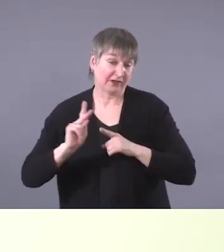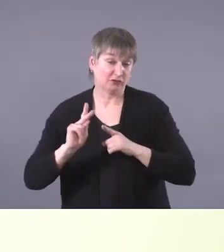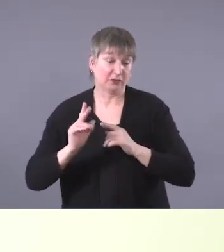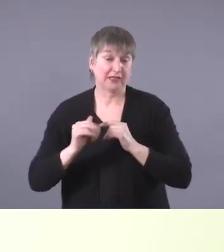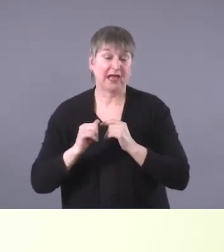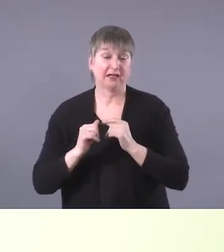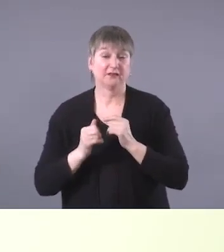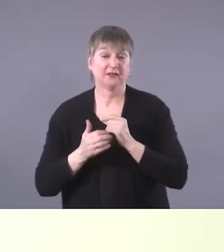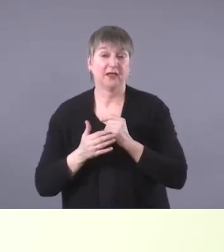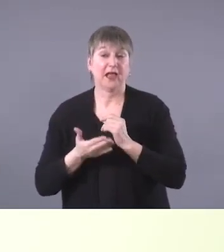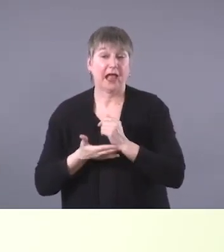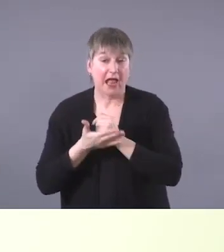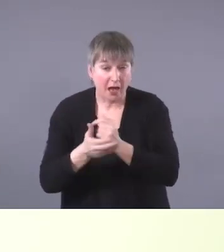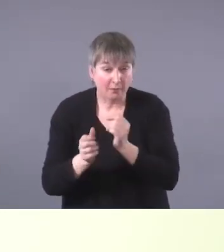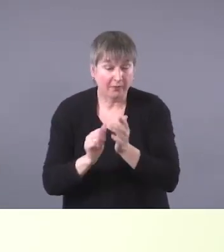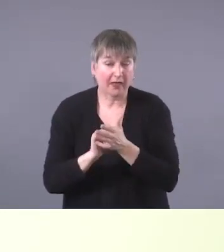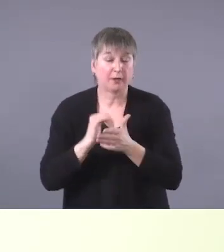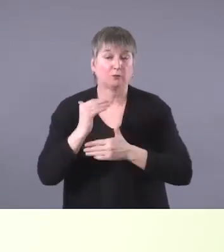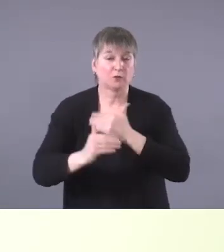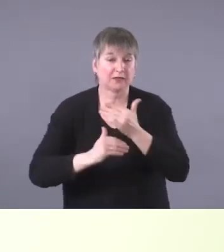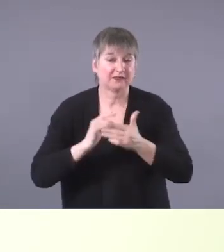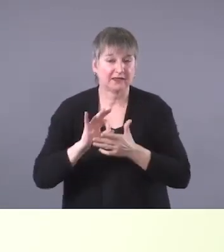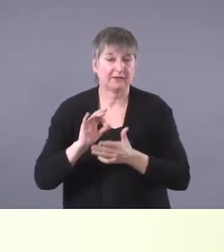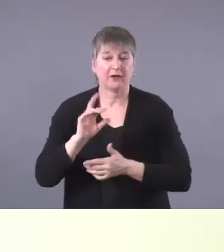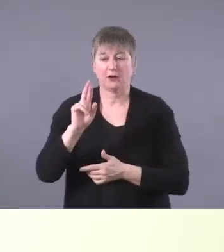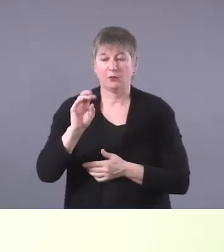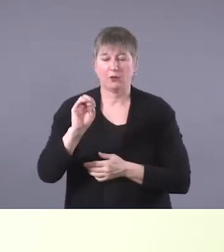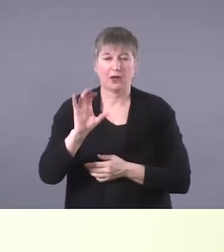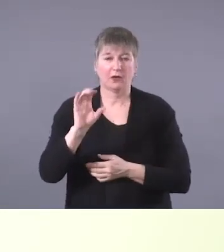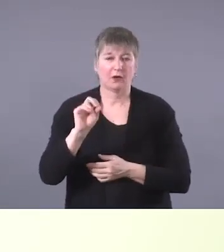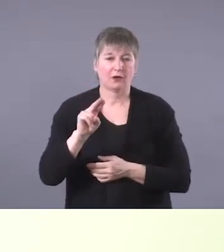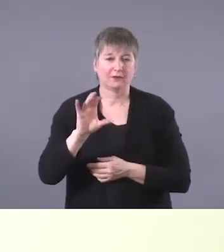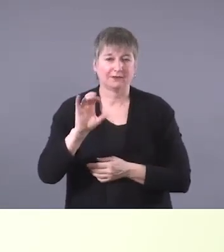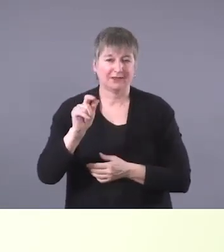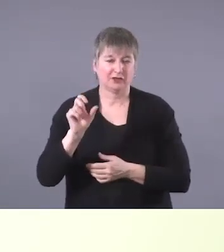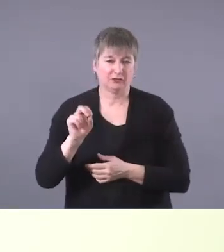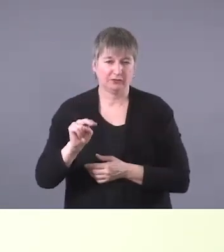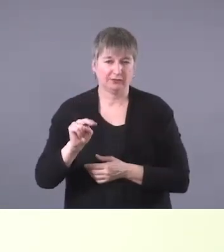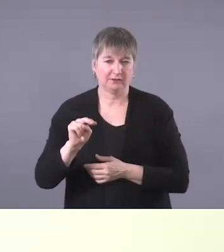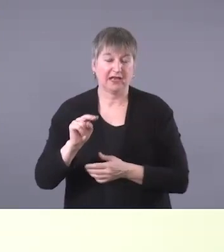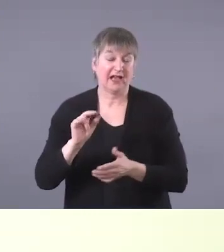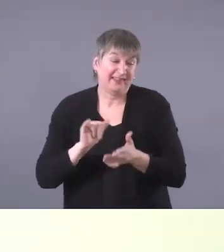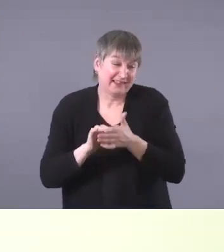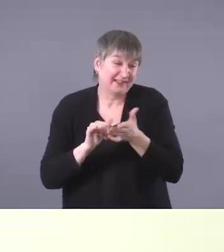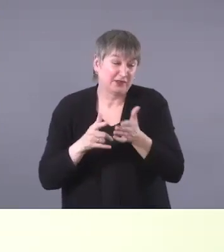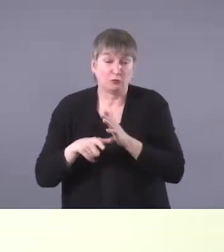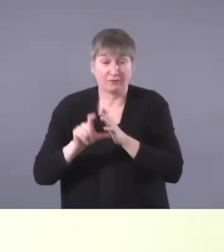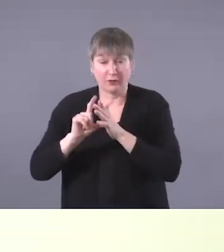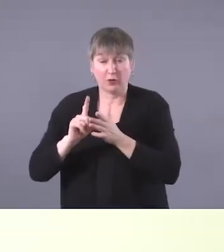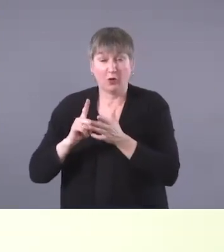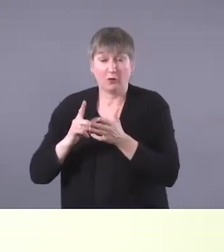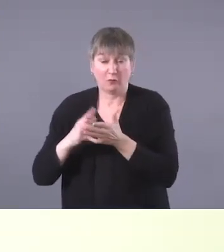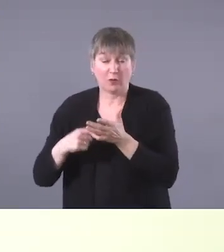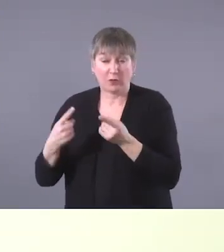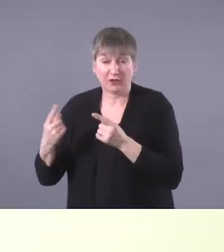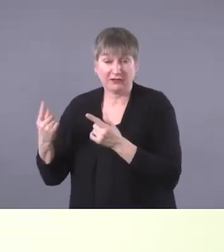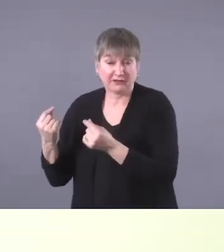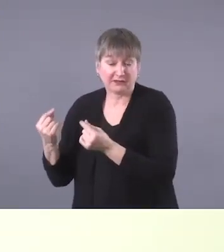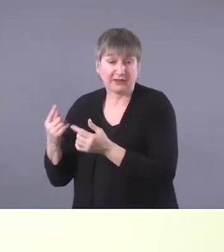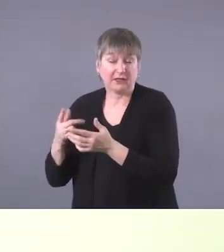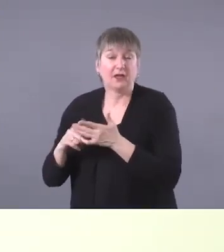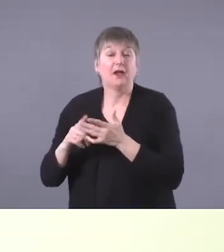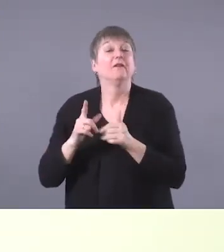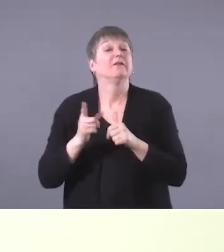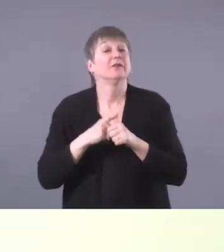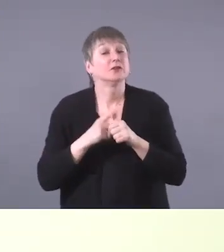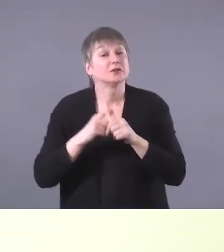process of reconciliation. So one is, and a lot of this is review of what we've been talking about already, but, uh, the first one was respecting